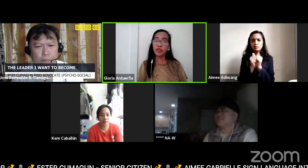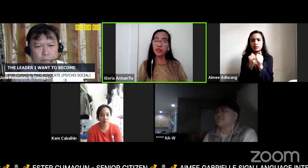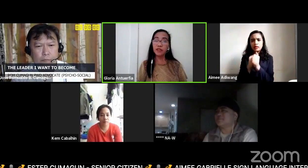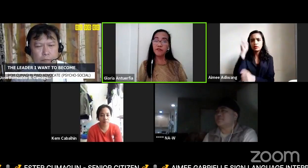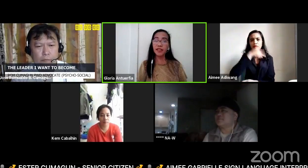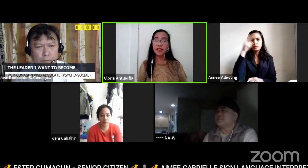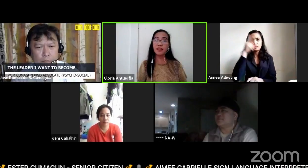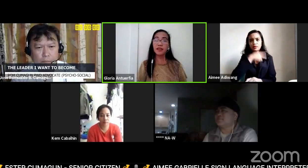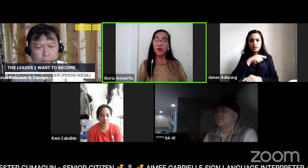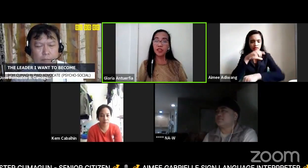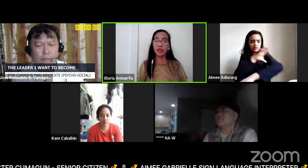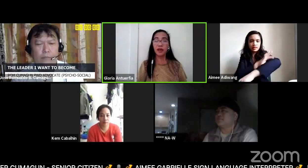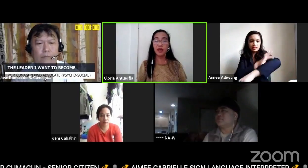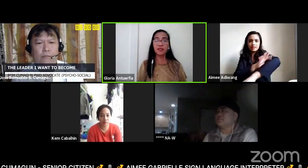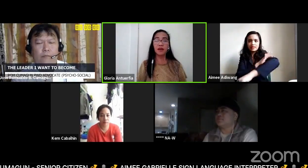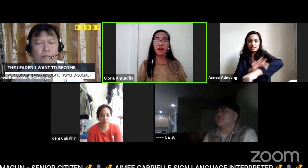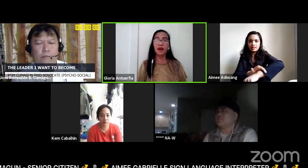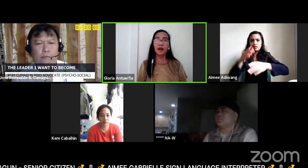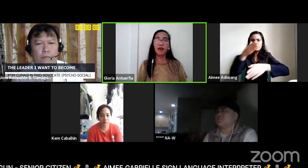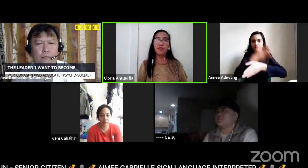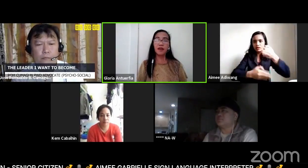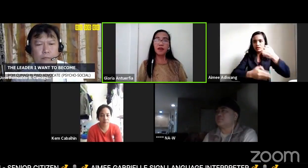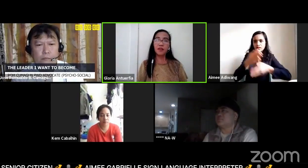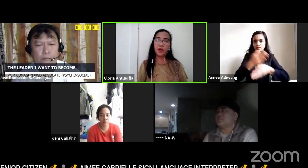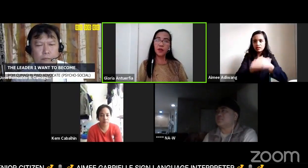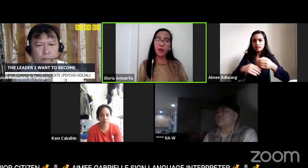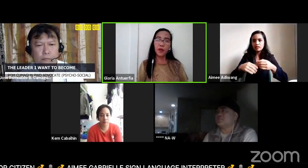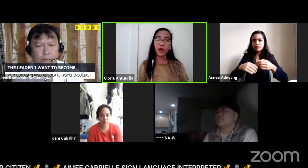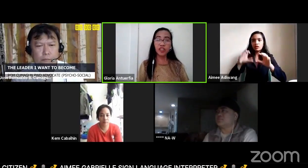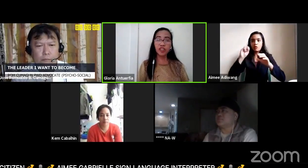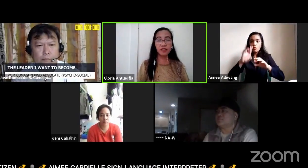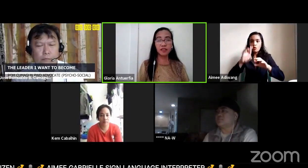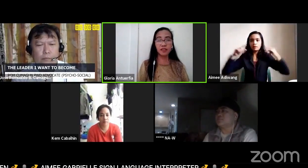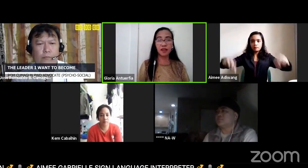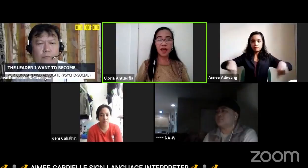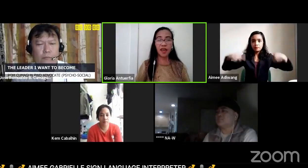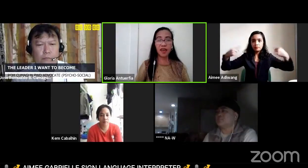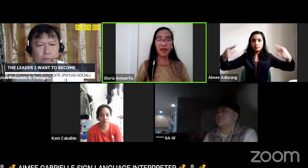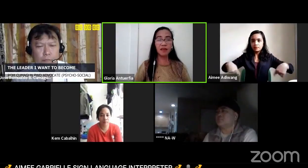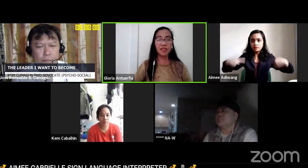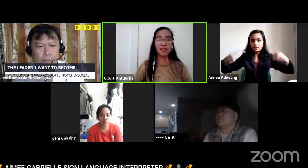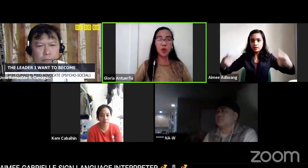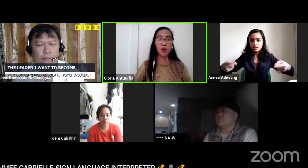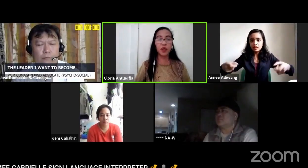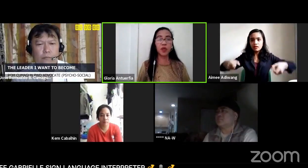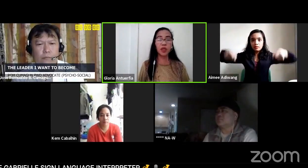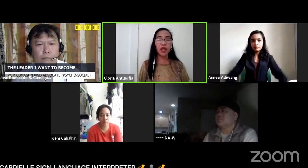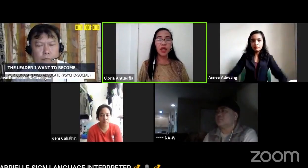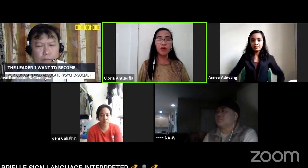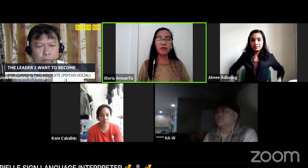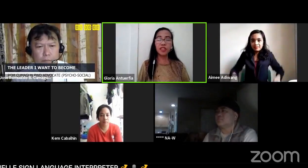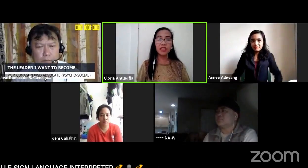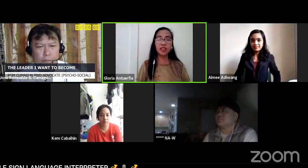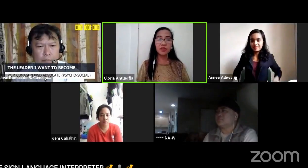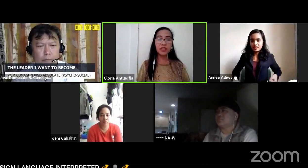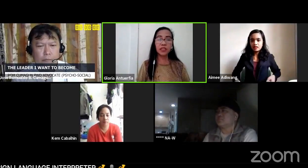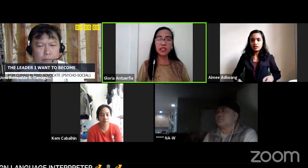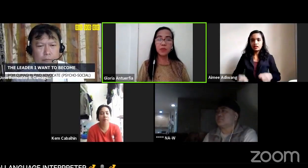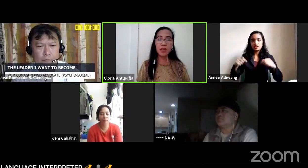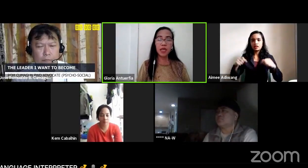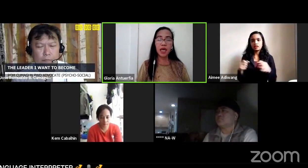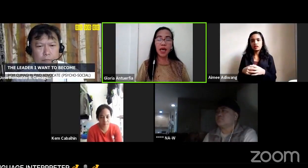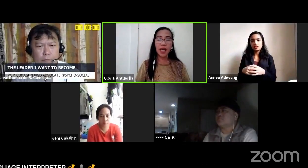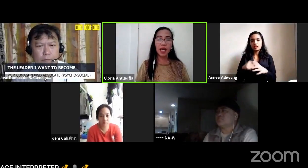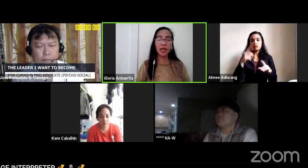the wheelchairs, the device, the wheelchairs, the crutches, case, stroller for the children,